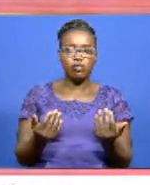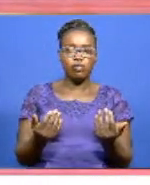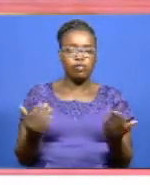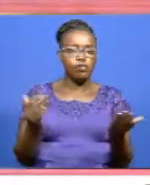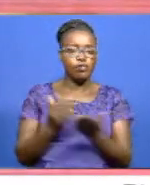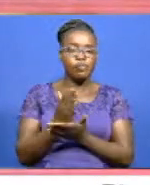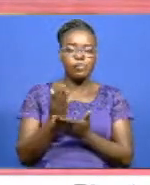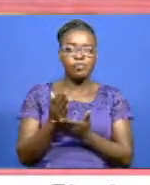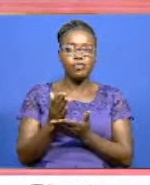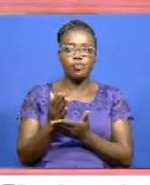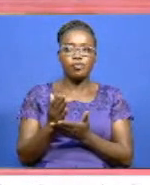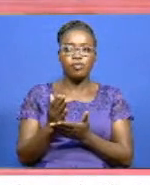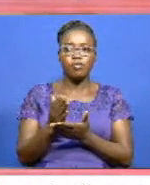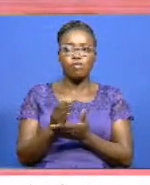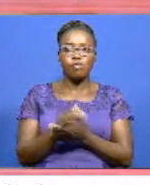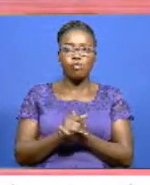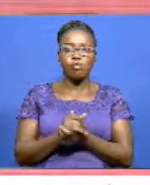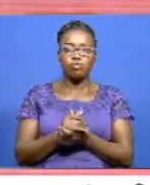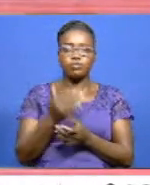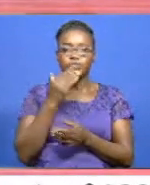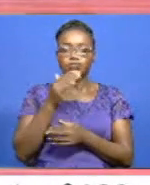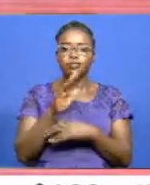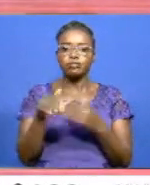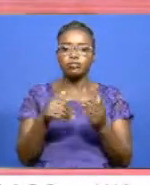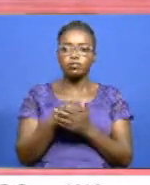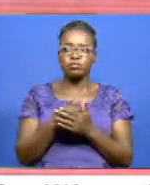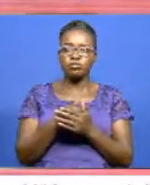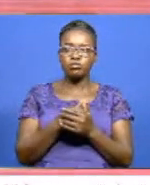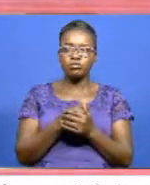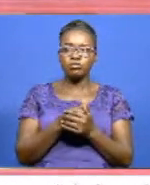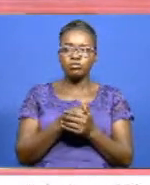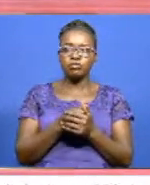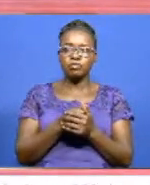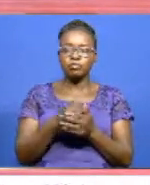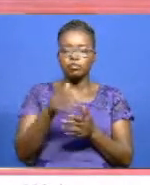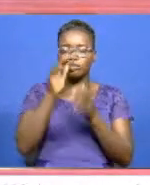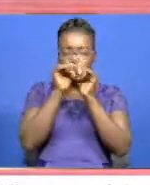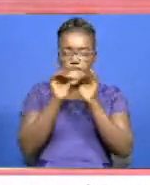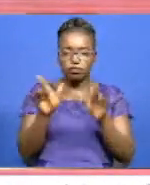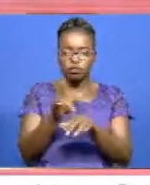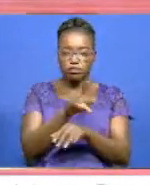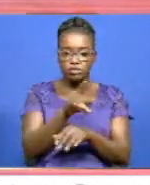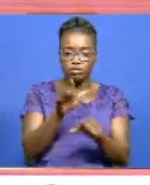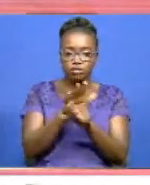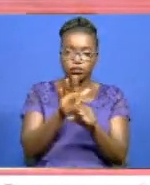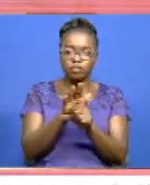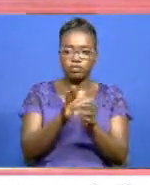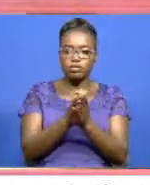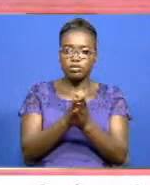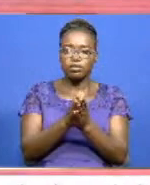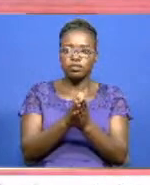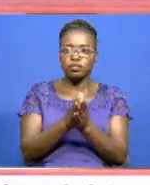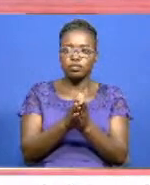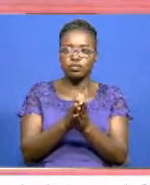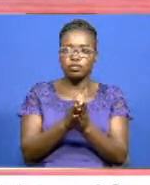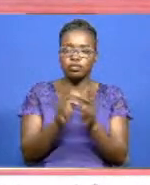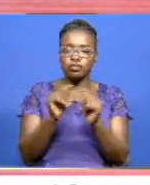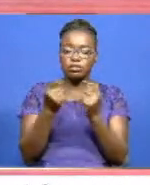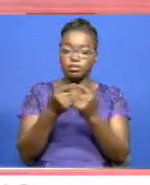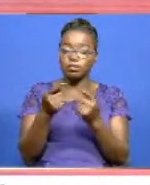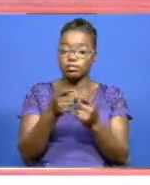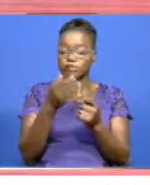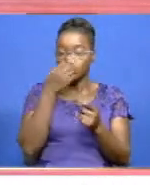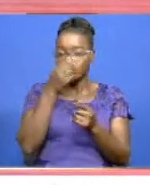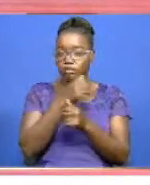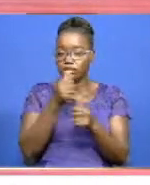approved. I thank you all, and God bless you very much. And Immaculate and your team, we wish you very well,